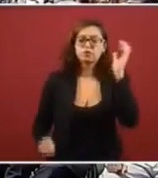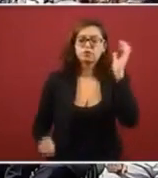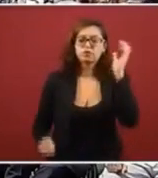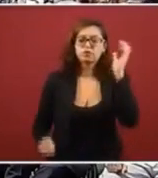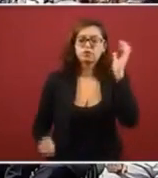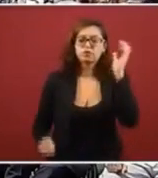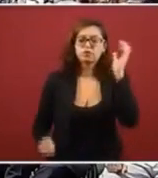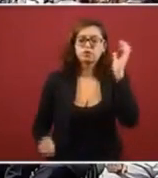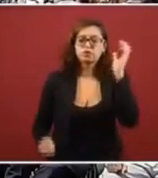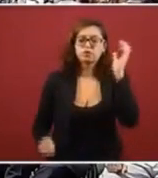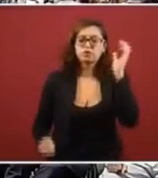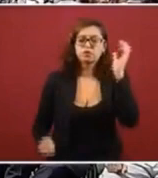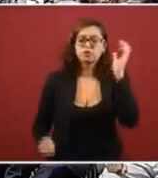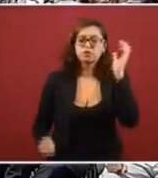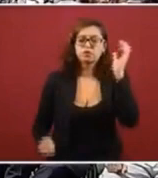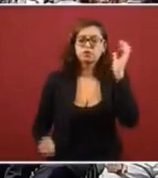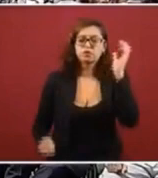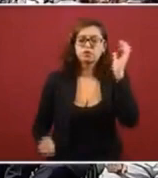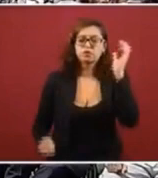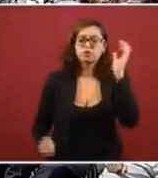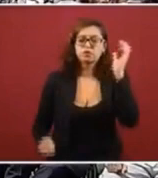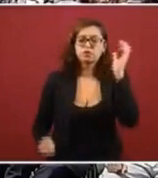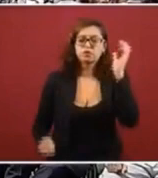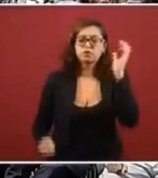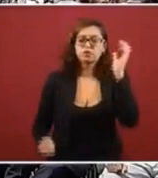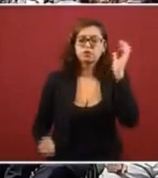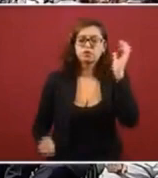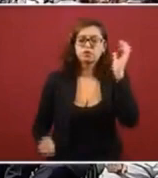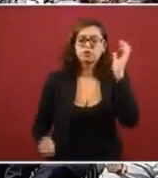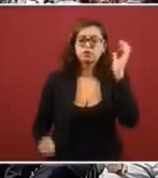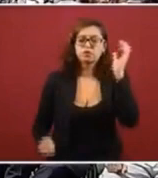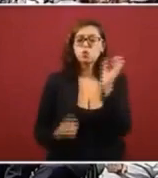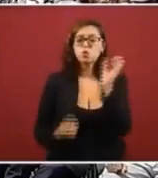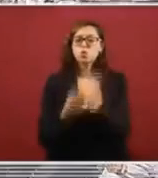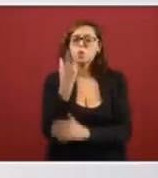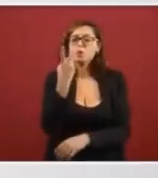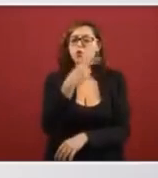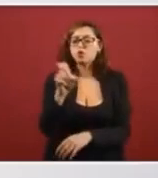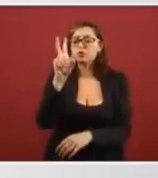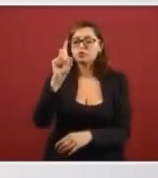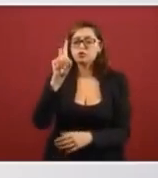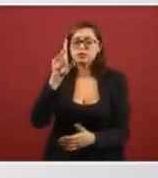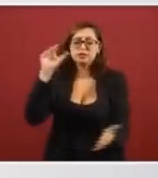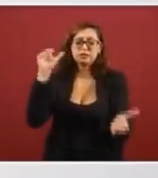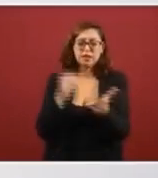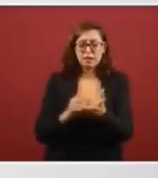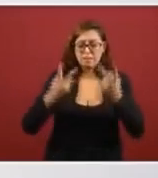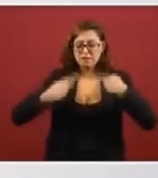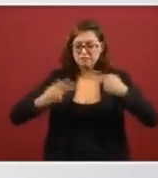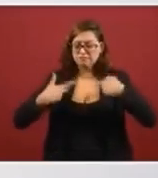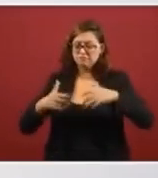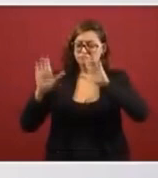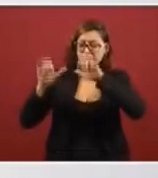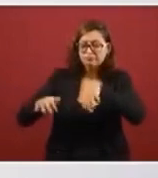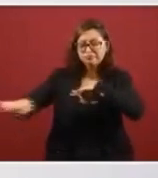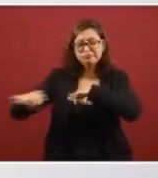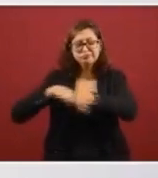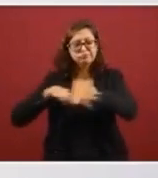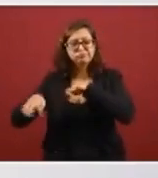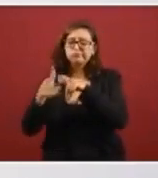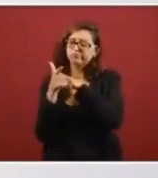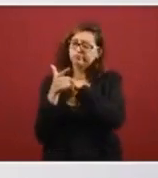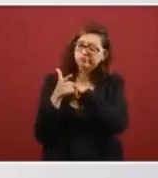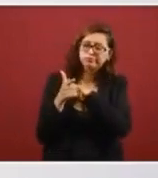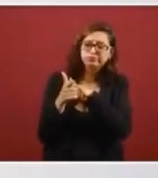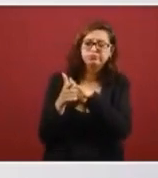we have created 230,000 jobs that are permanent